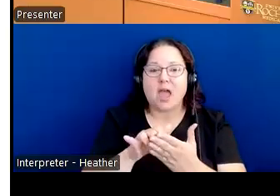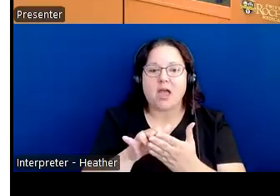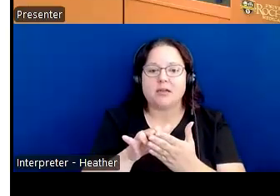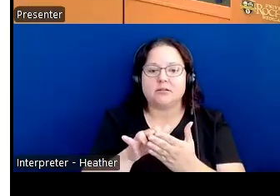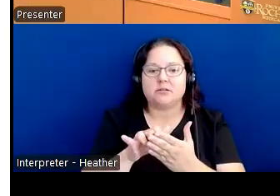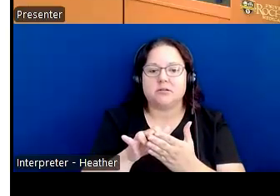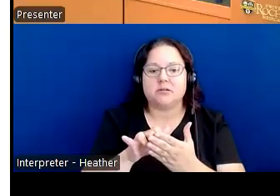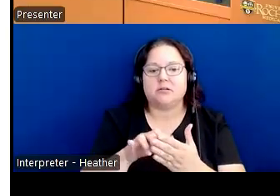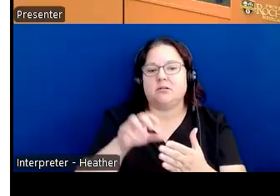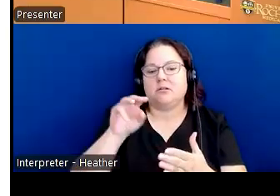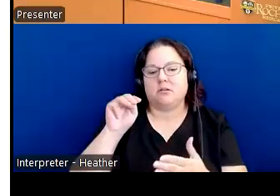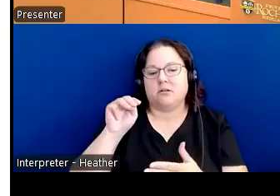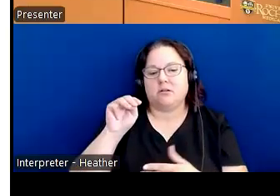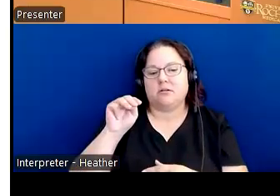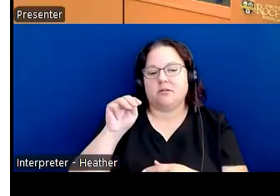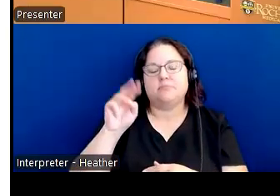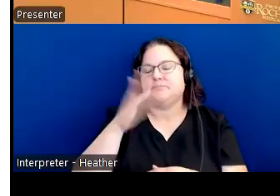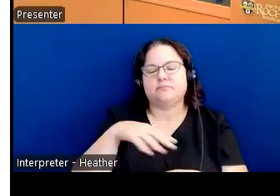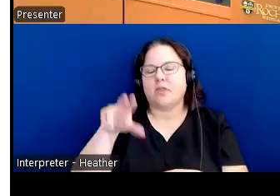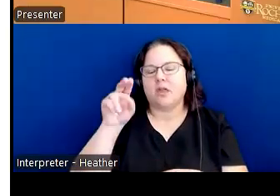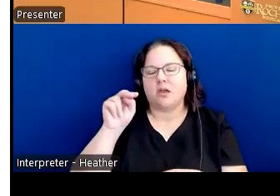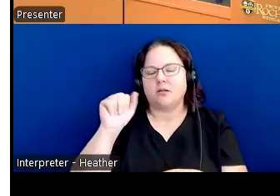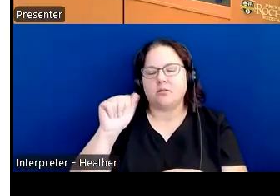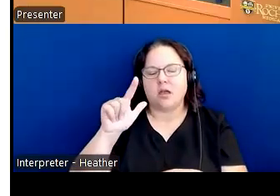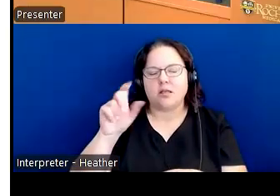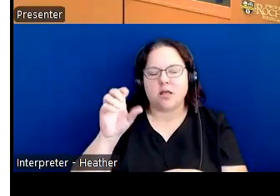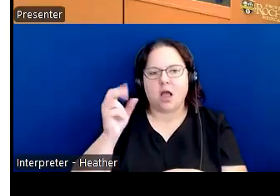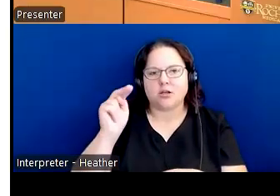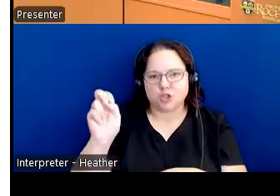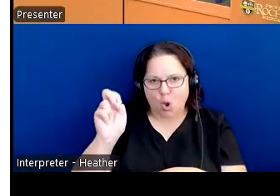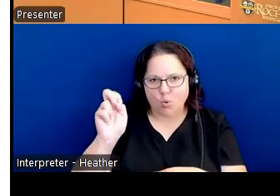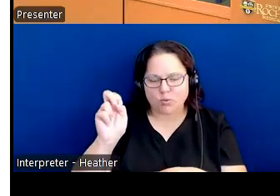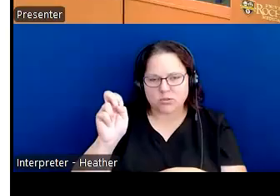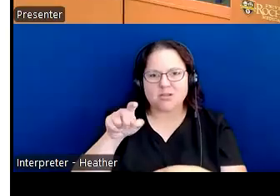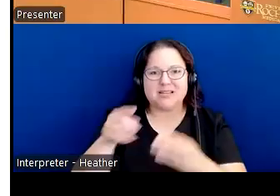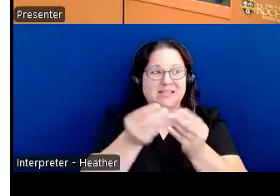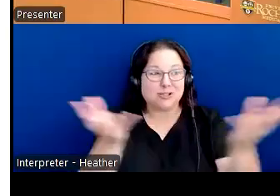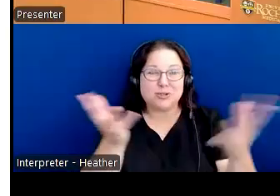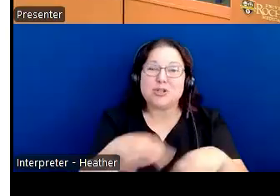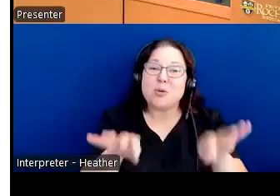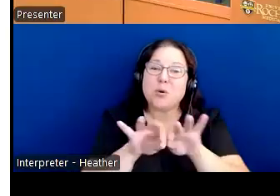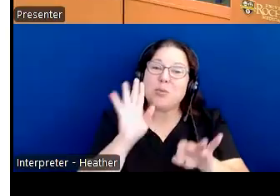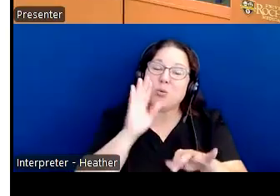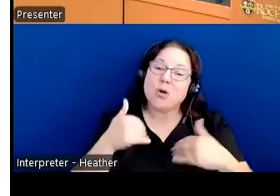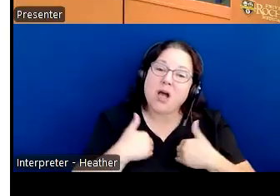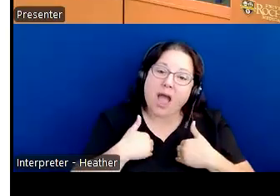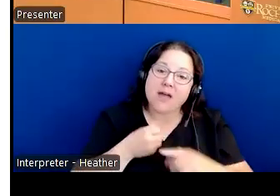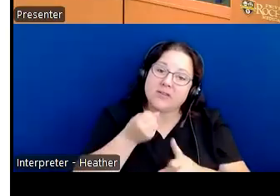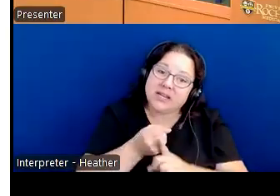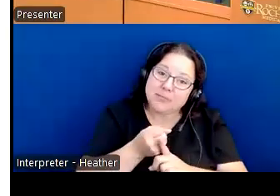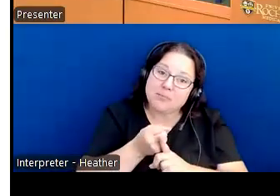naloxone distribution is important, that it has a meaningful impact in our patient